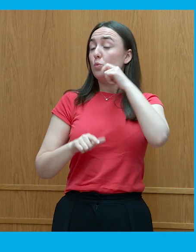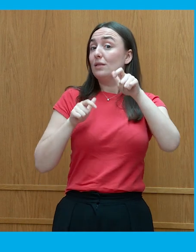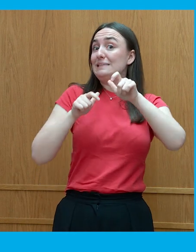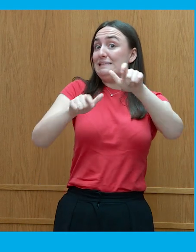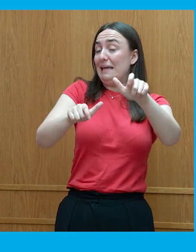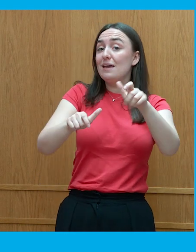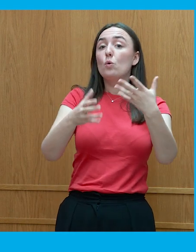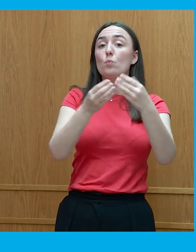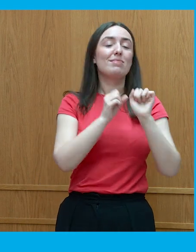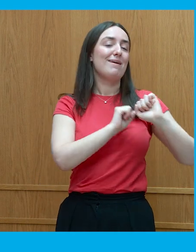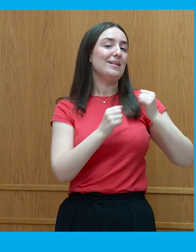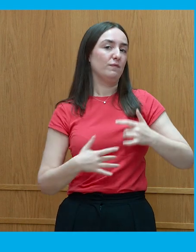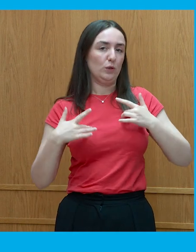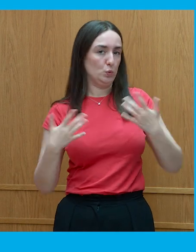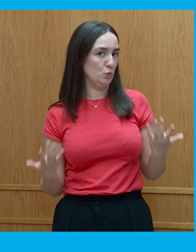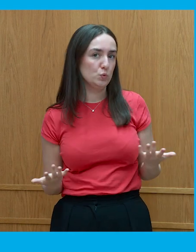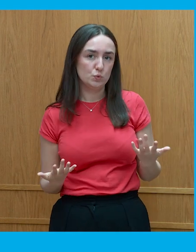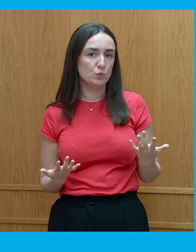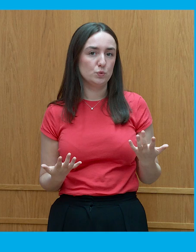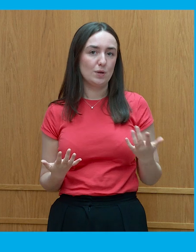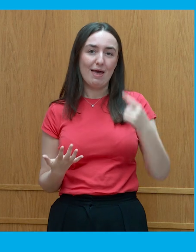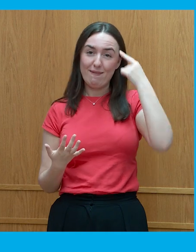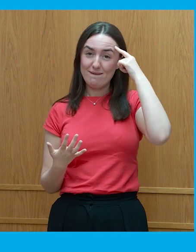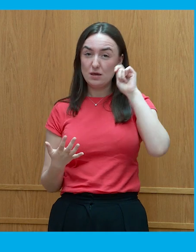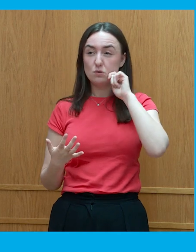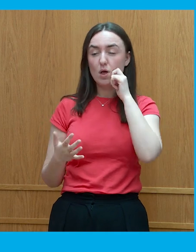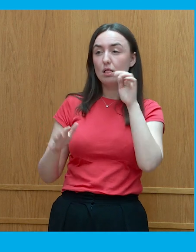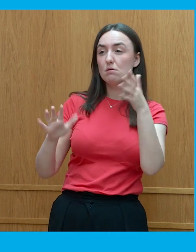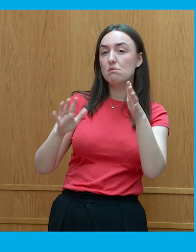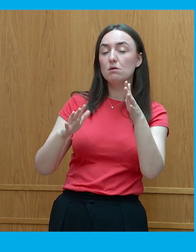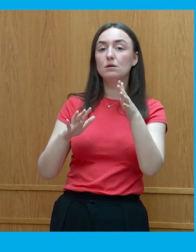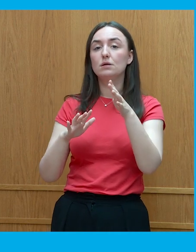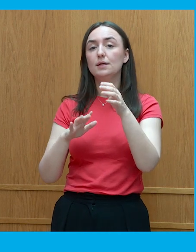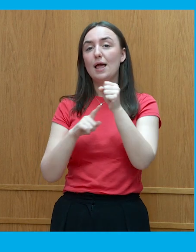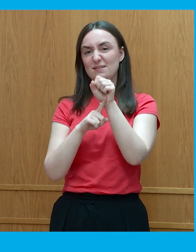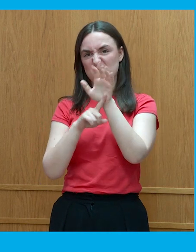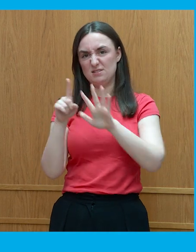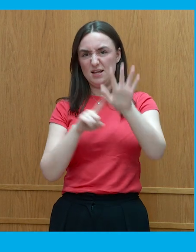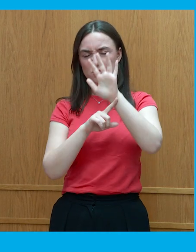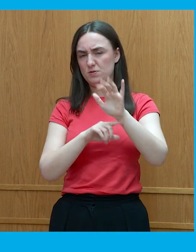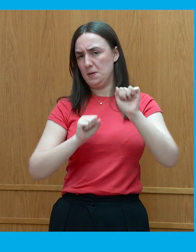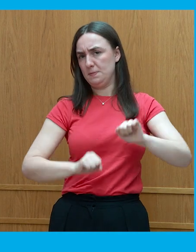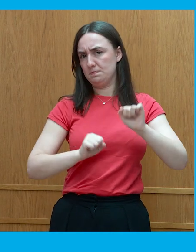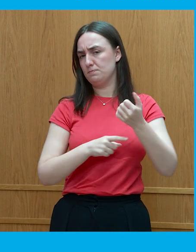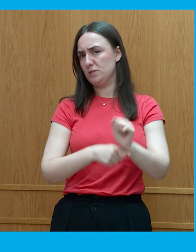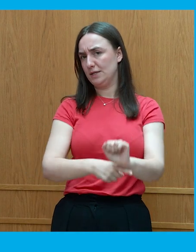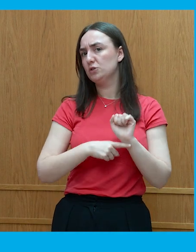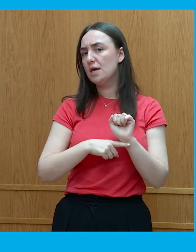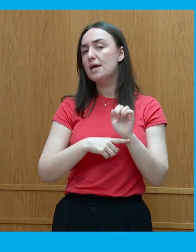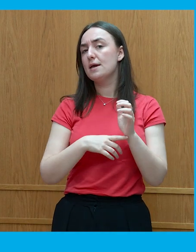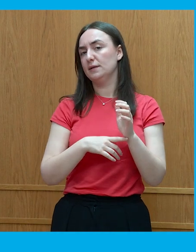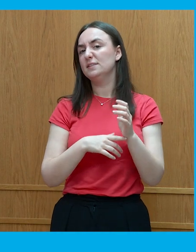think it will stay it'll be nationalistic, populist, protectionist,